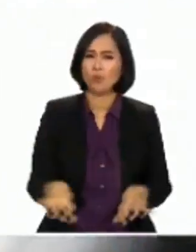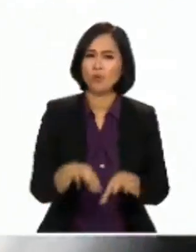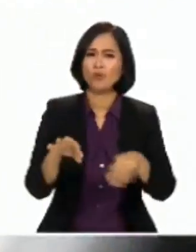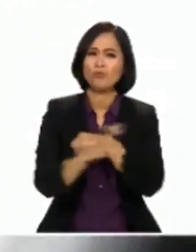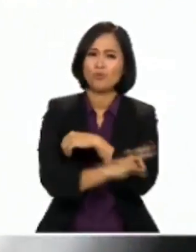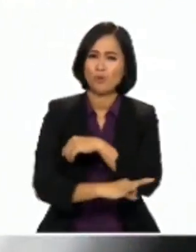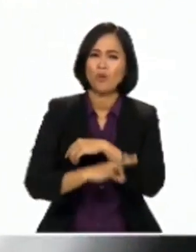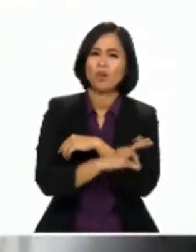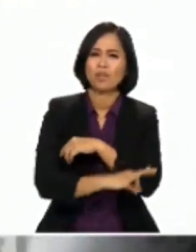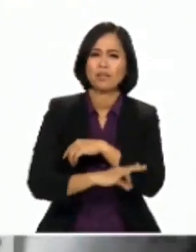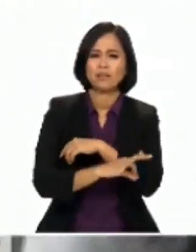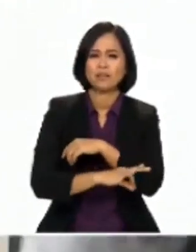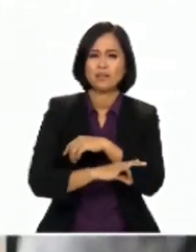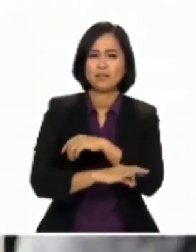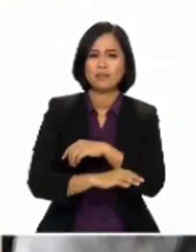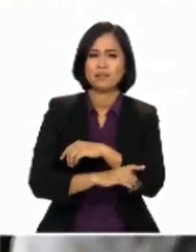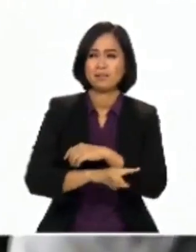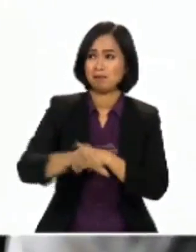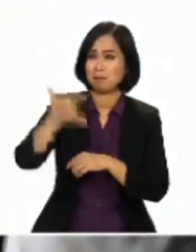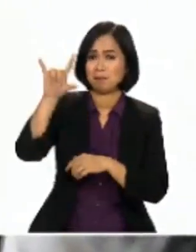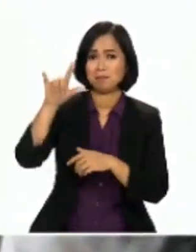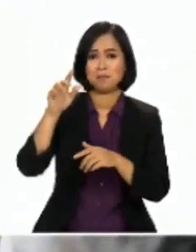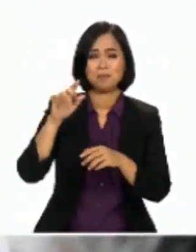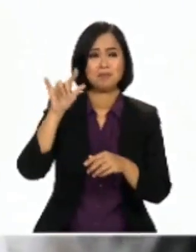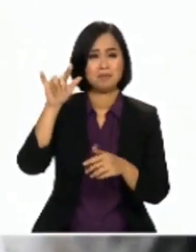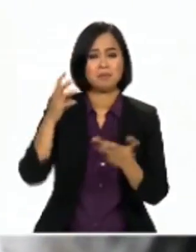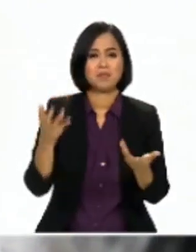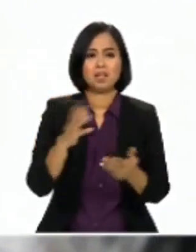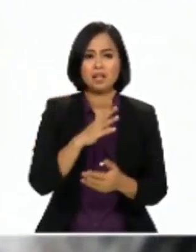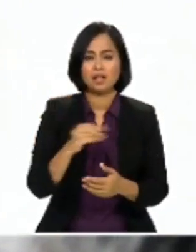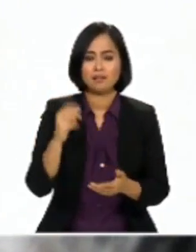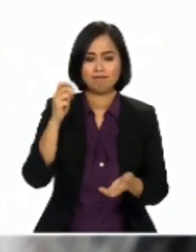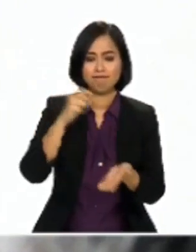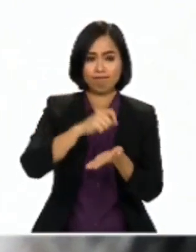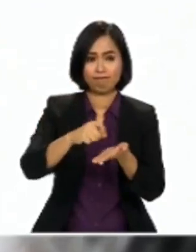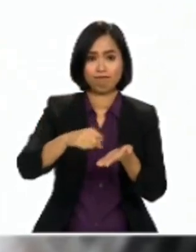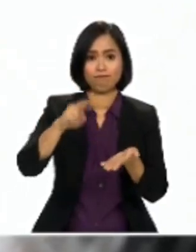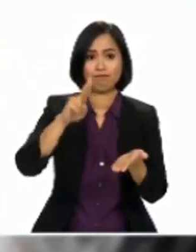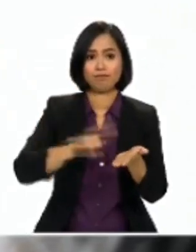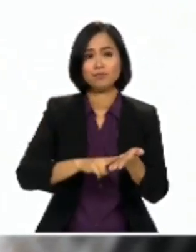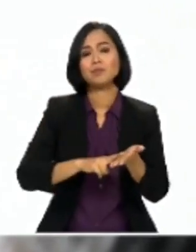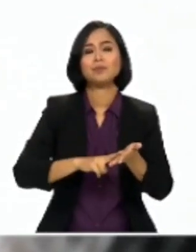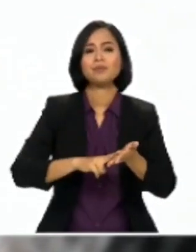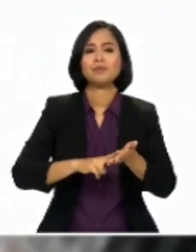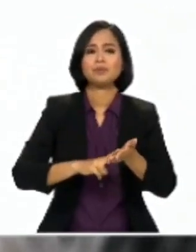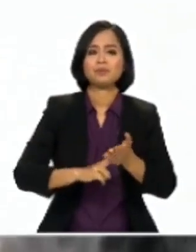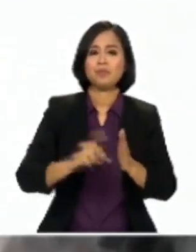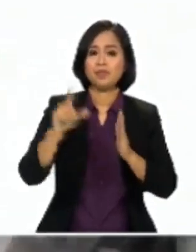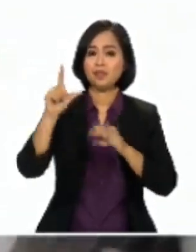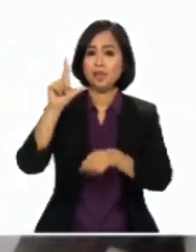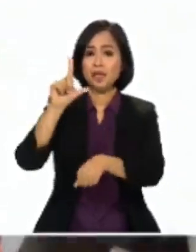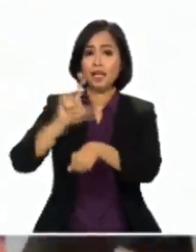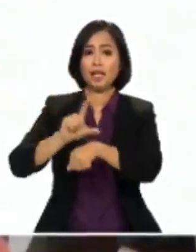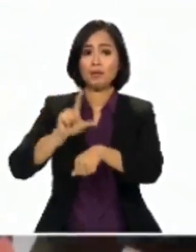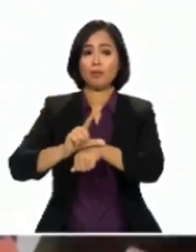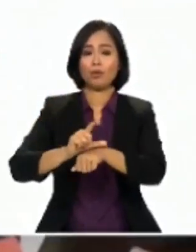lands. The milestone signing of the bilateral labor agreement with Kuwait in